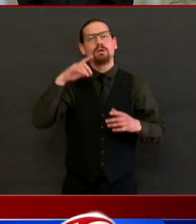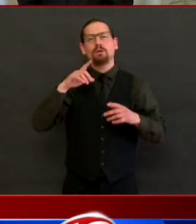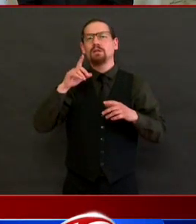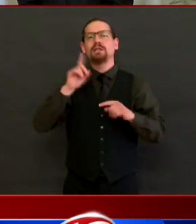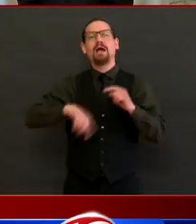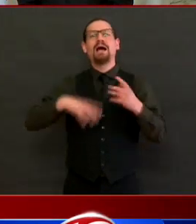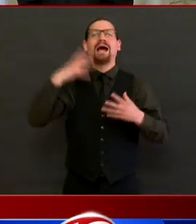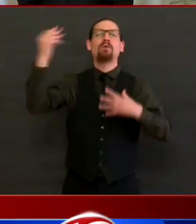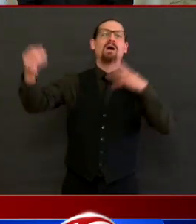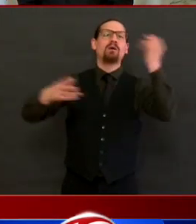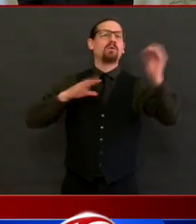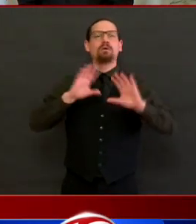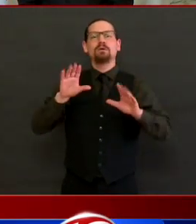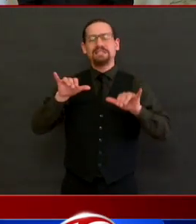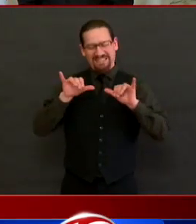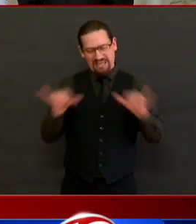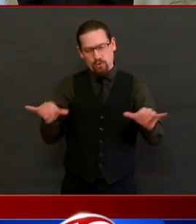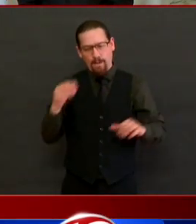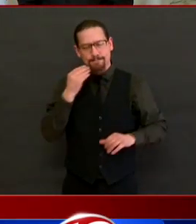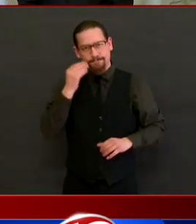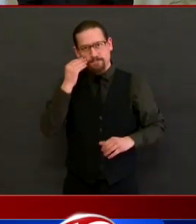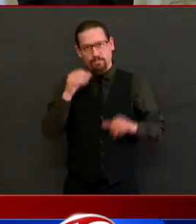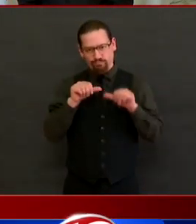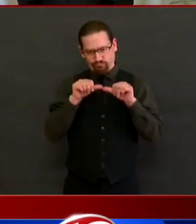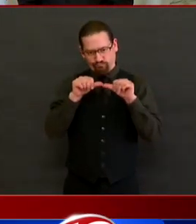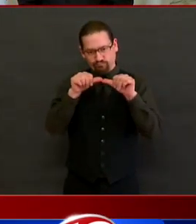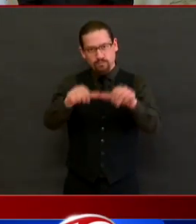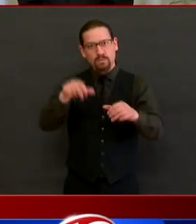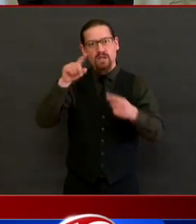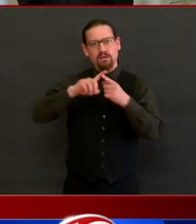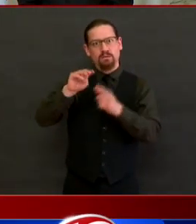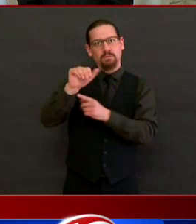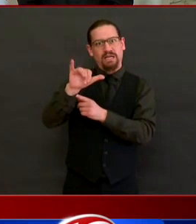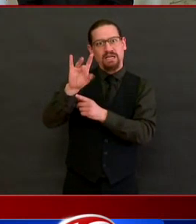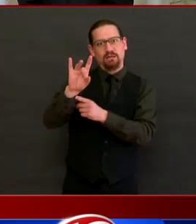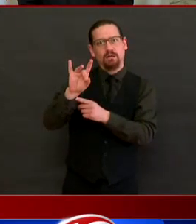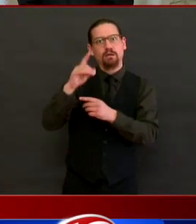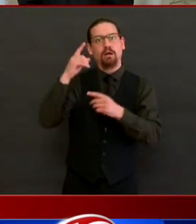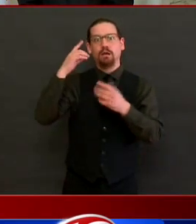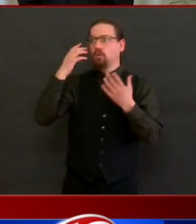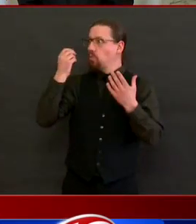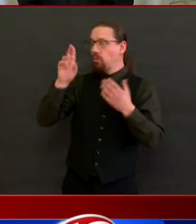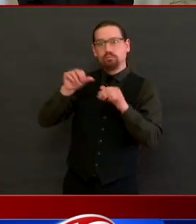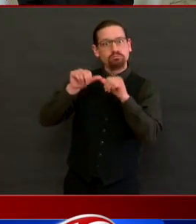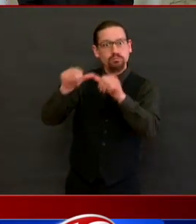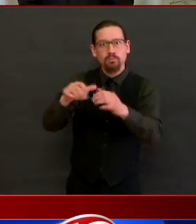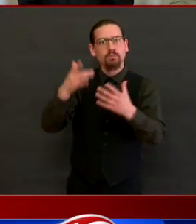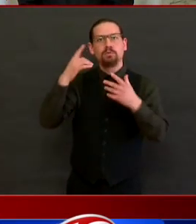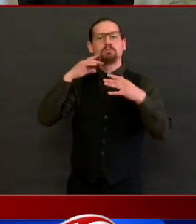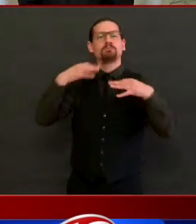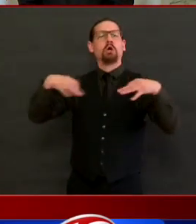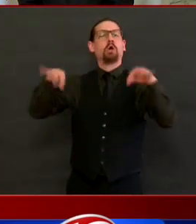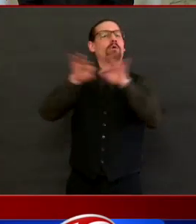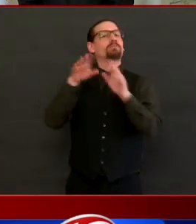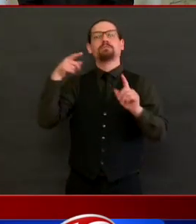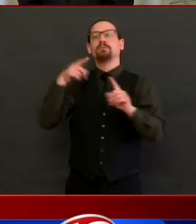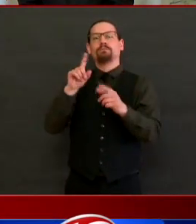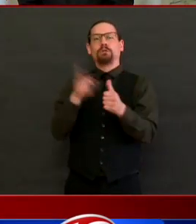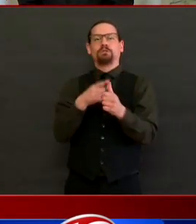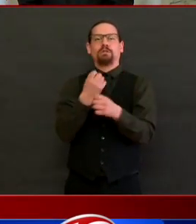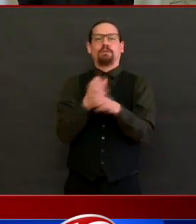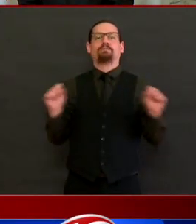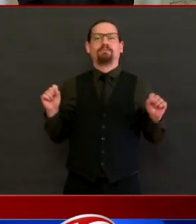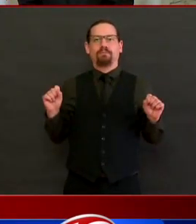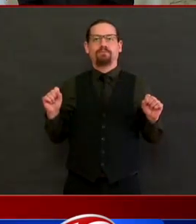In a fantasy world, which is not possible, if we all stayed in our house for a few weeks, we